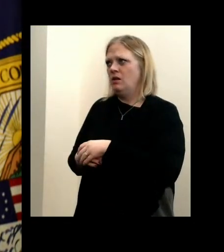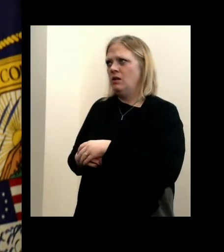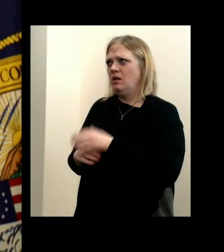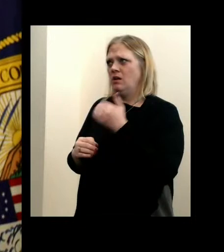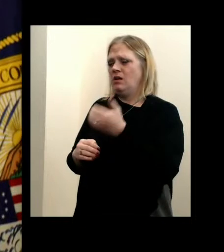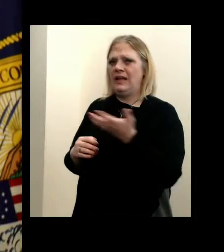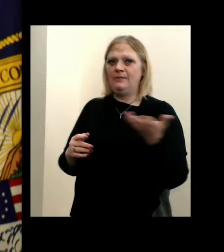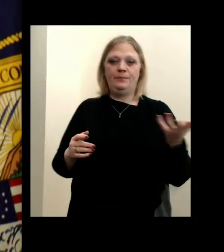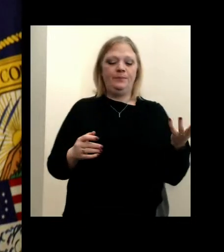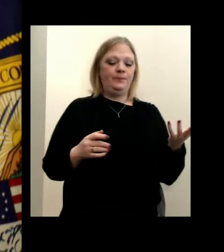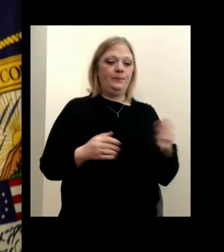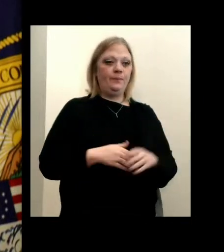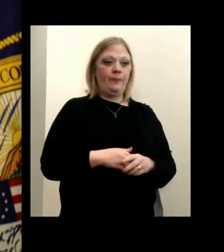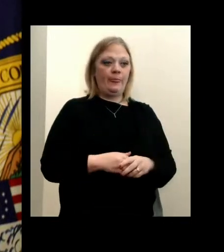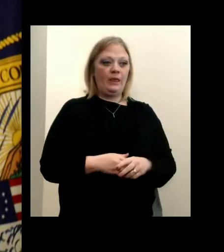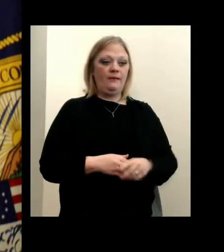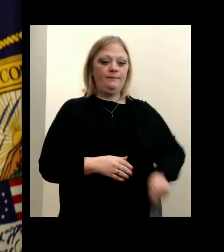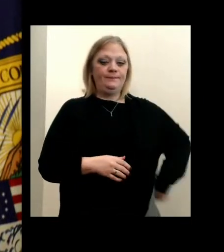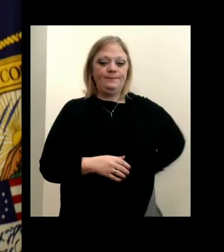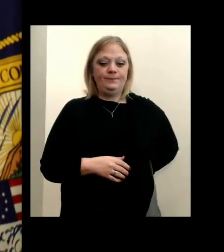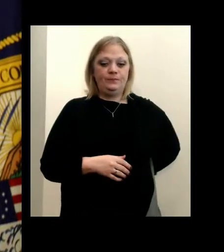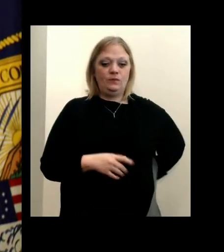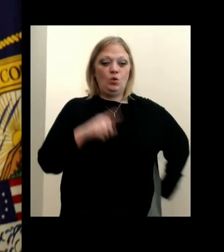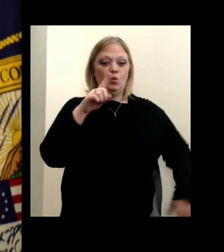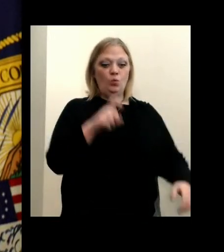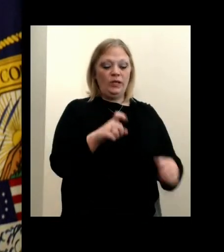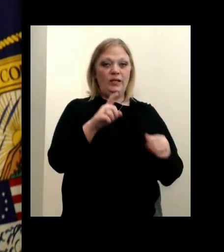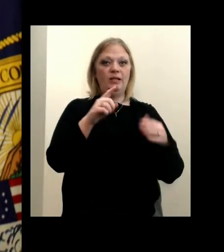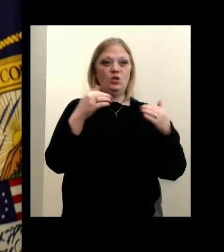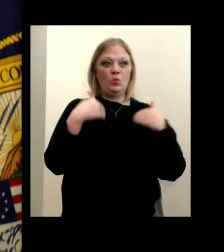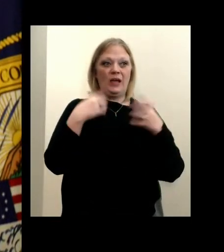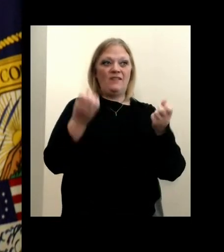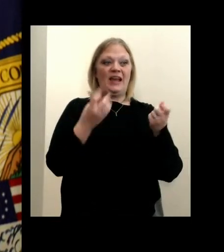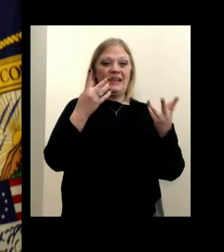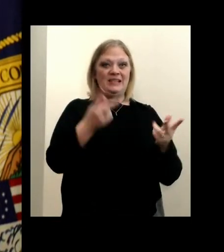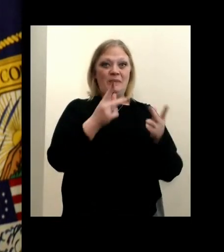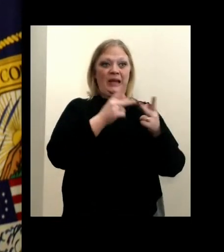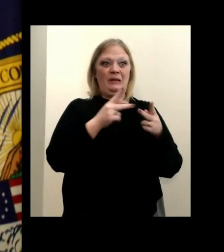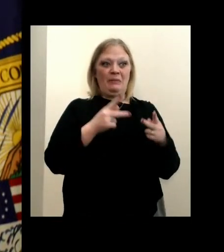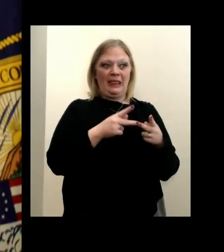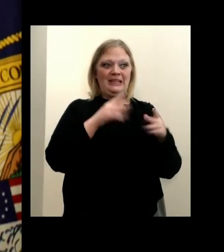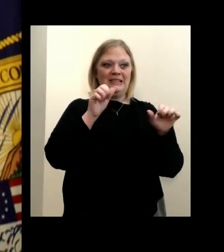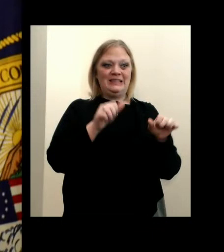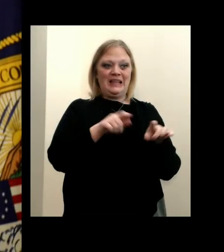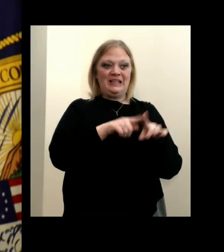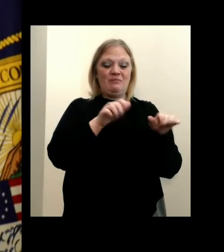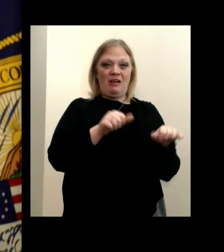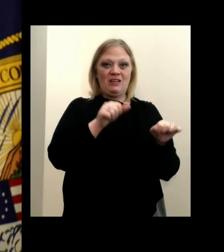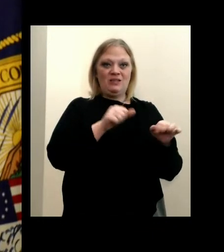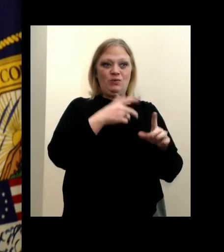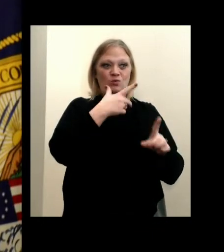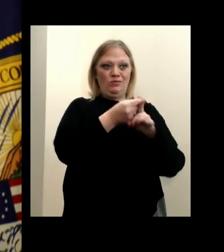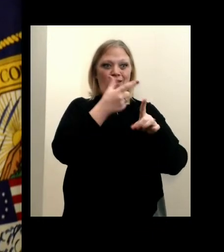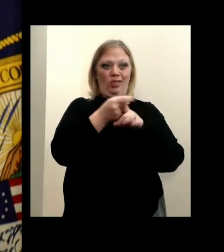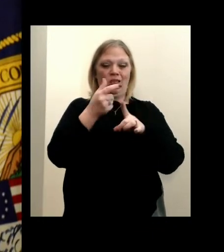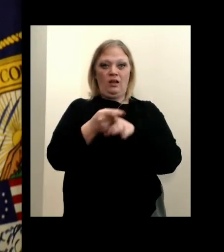mean, you need to have as many sites possible to hit as many people. You can't just, like the county has 2 sites that we're using right